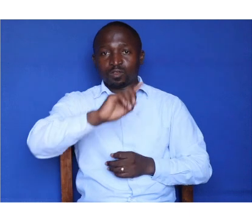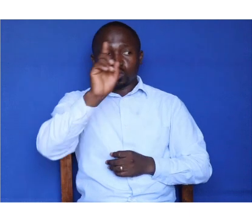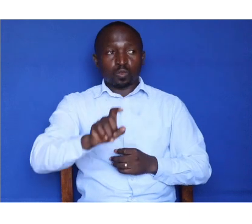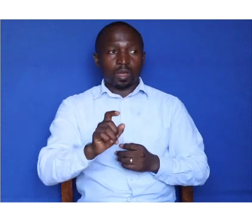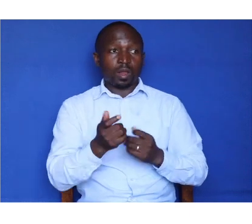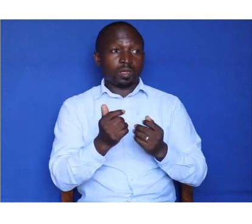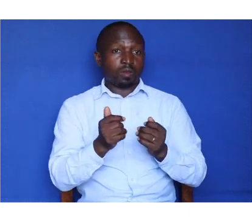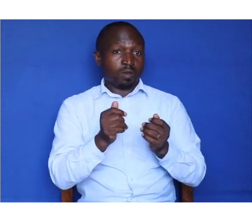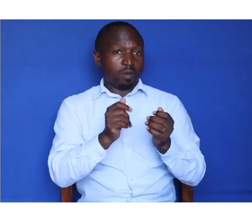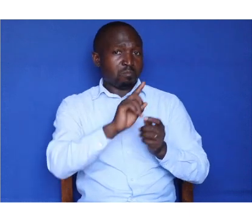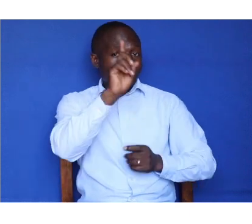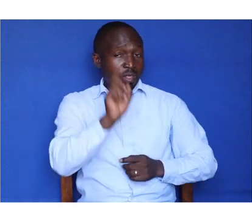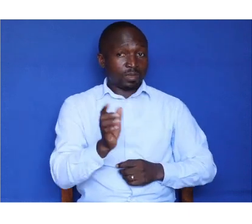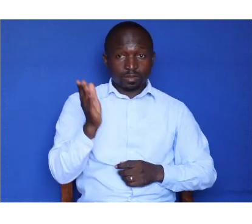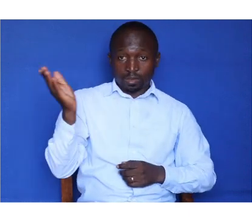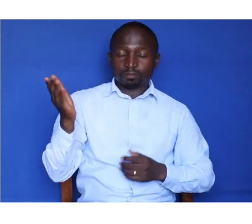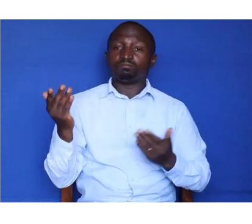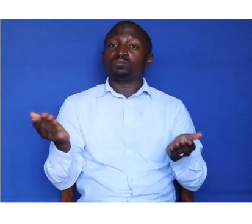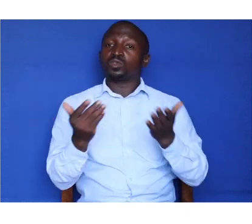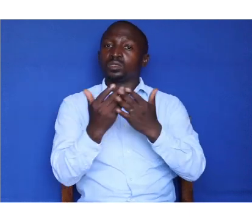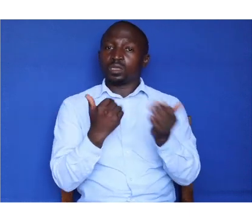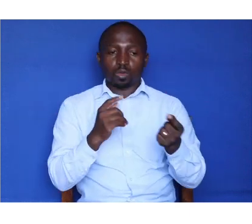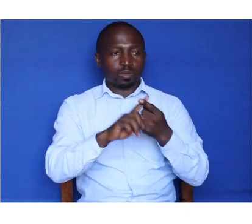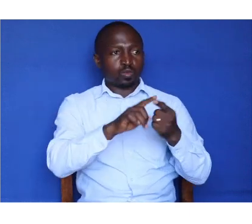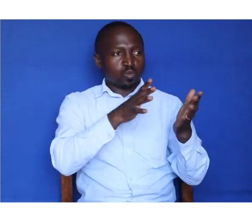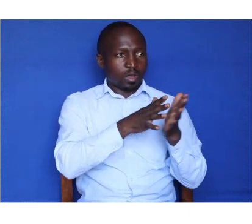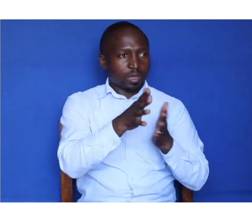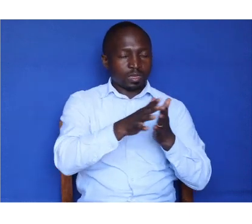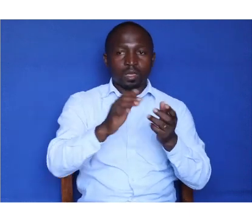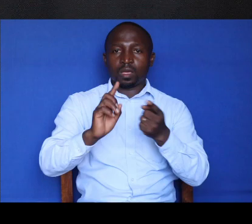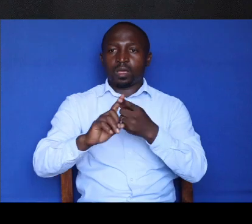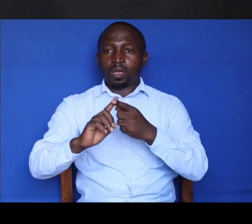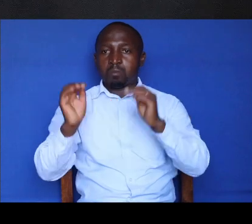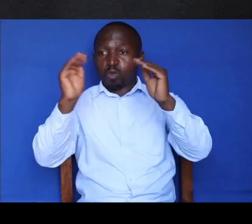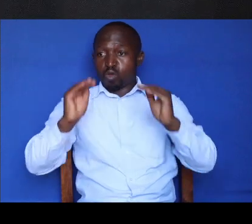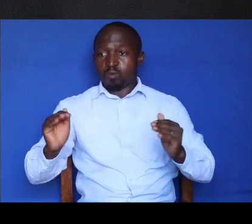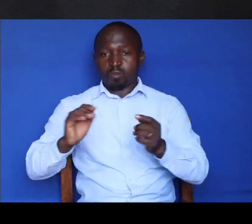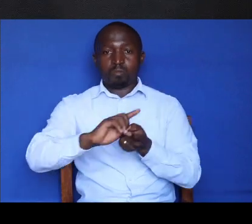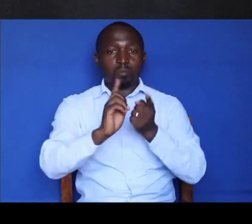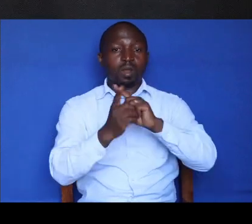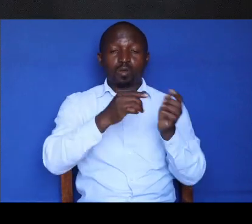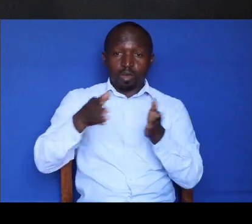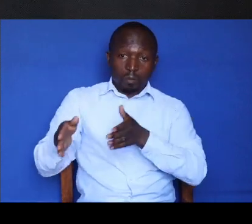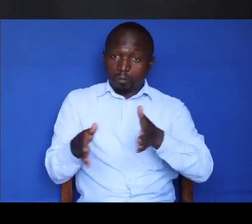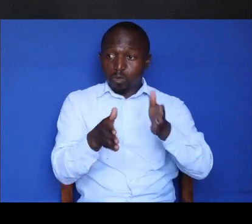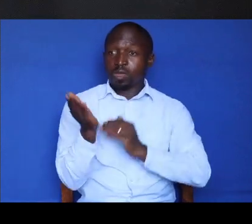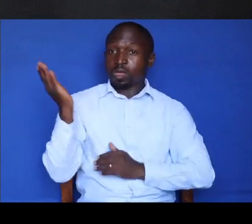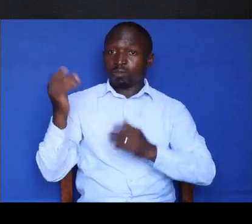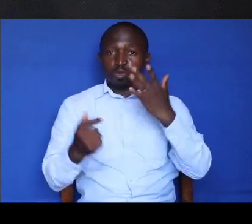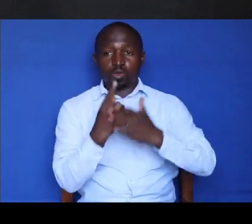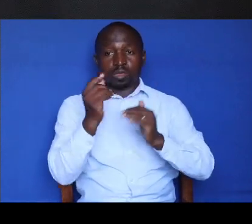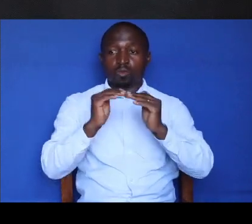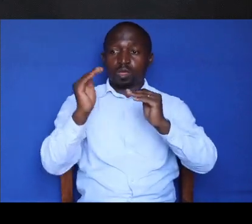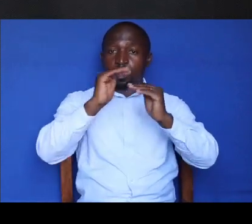been set, we are basically supposed to give features of river rejuvenation because these are commonly found in the